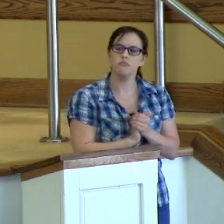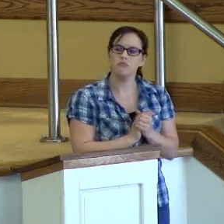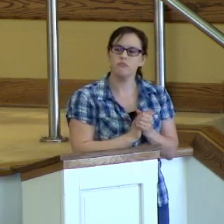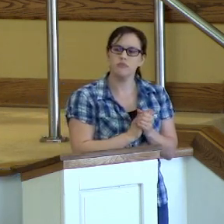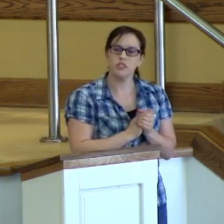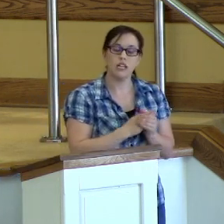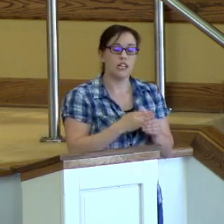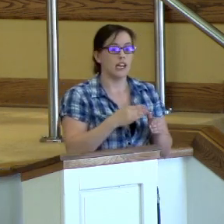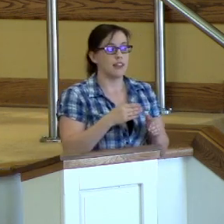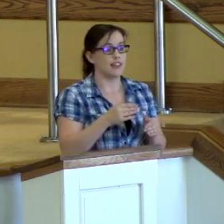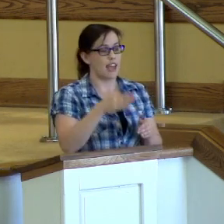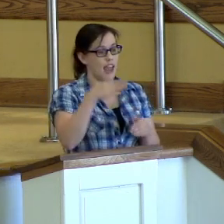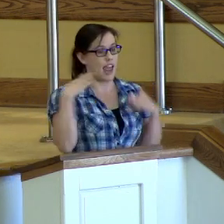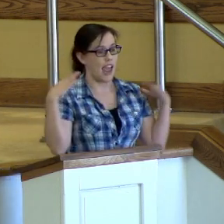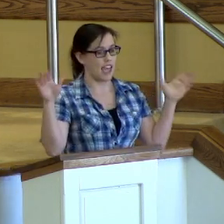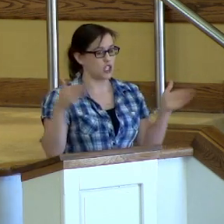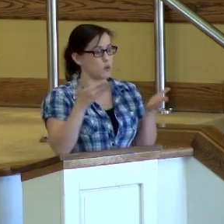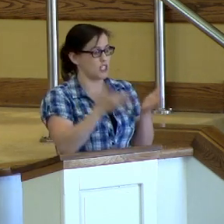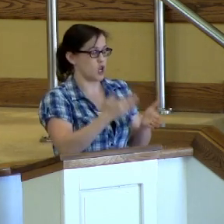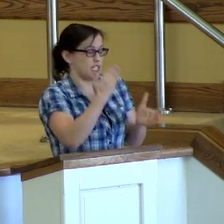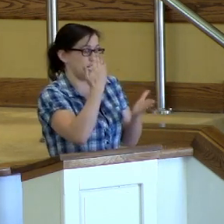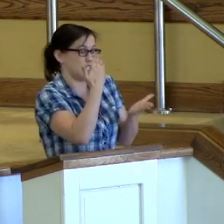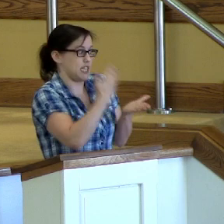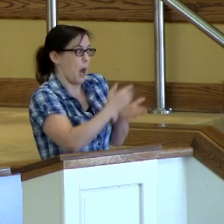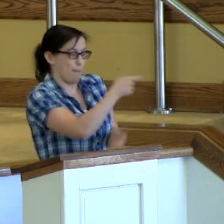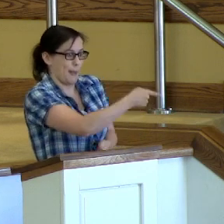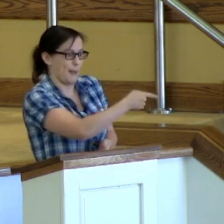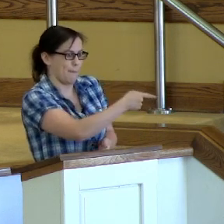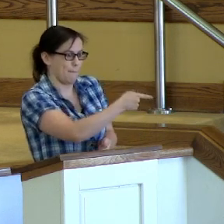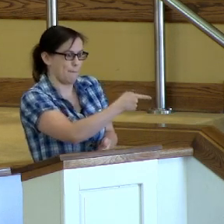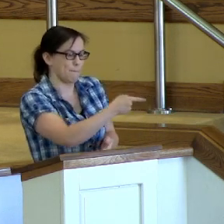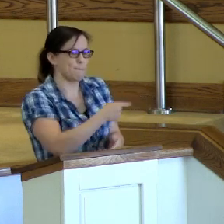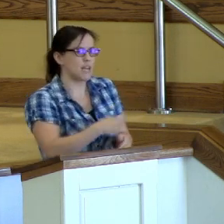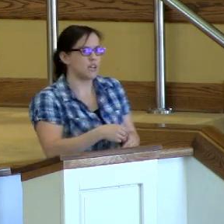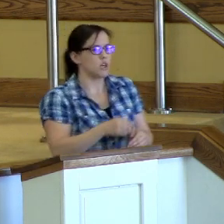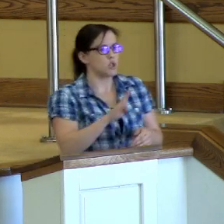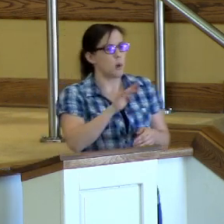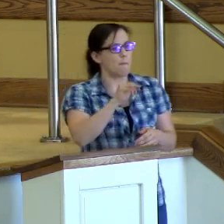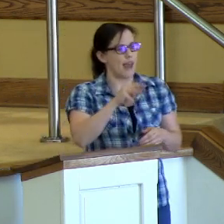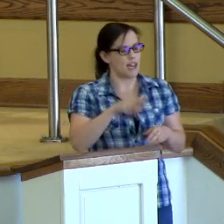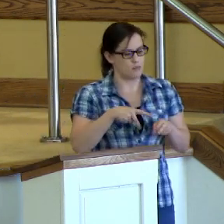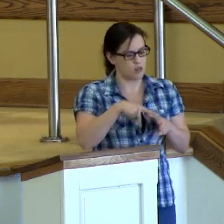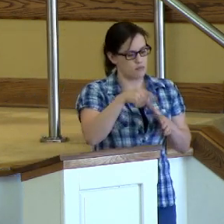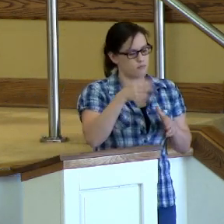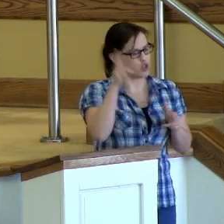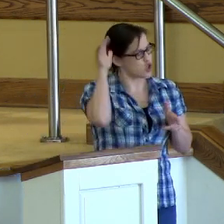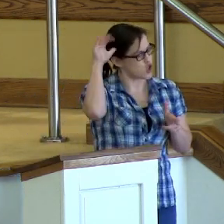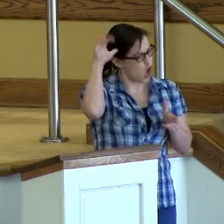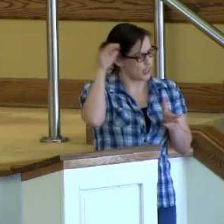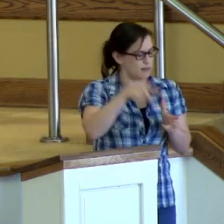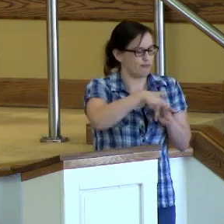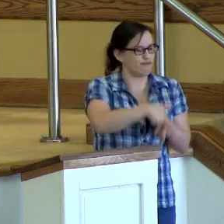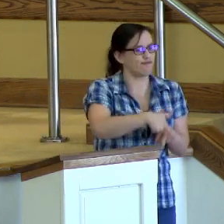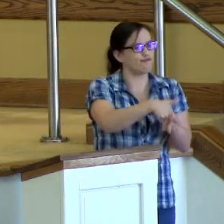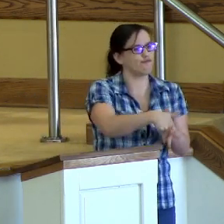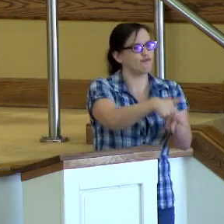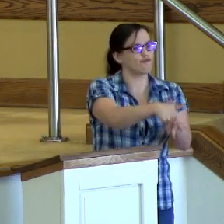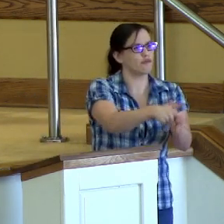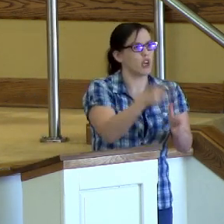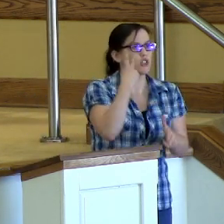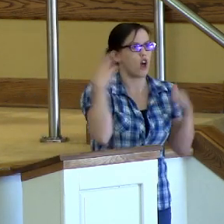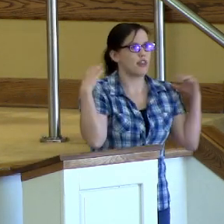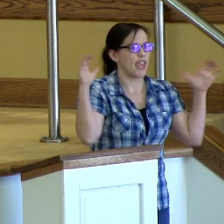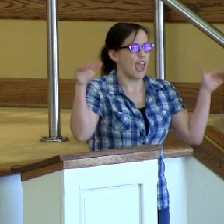him. Now he was riding upon his ass, and the two servants were with him, and the ass saw the angel of the Lord standing in the